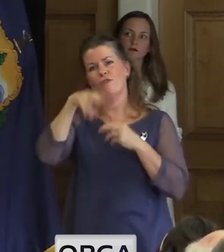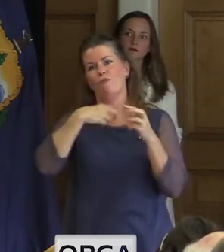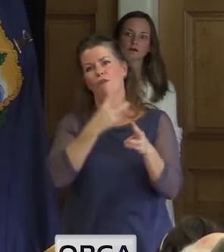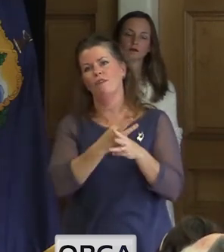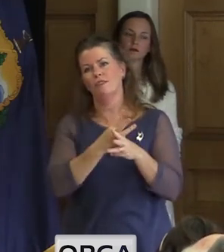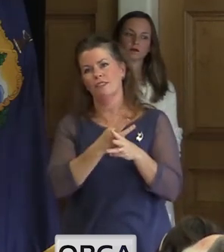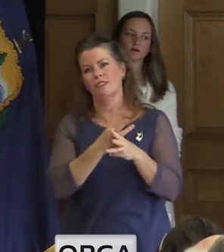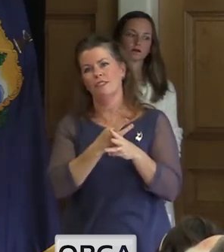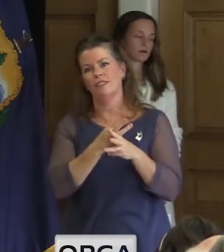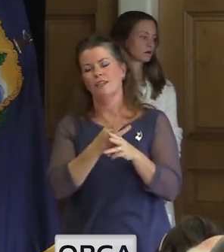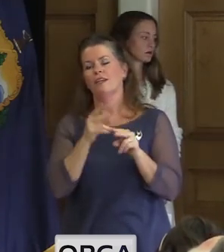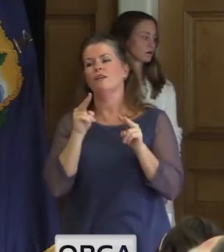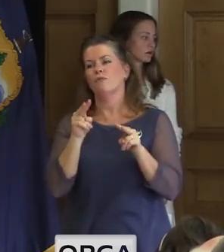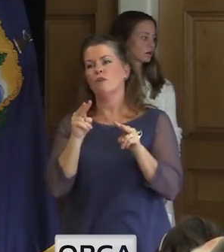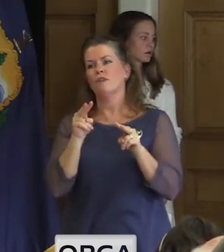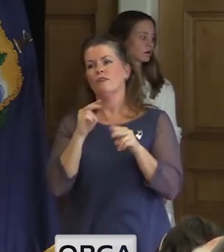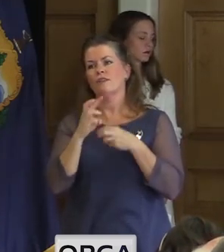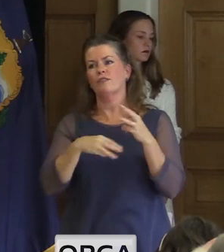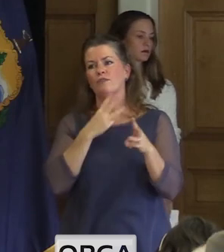world today,